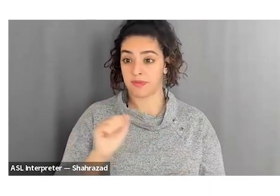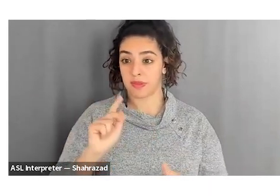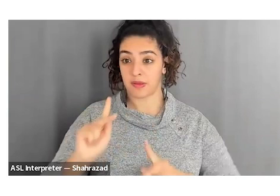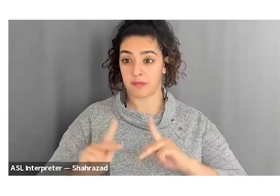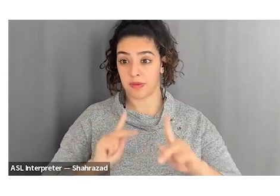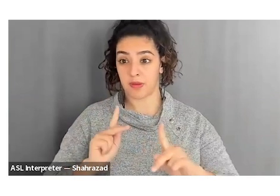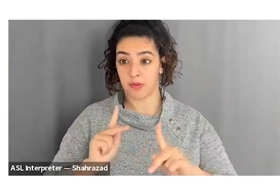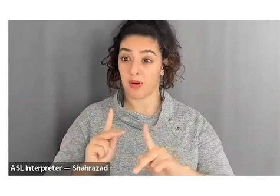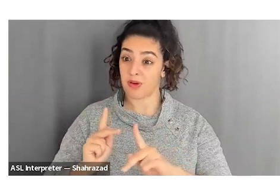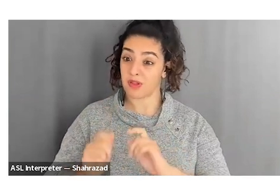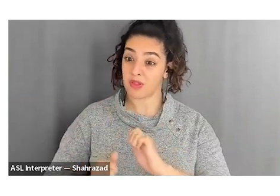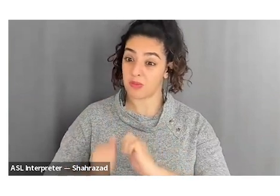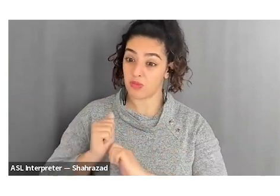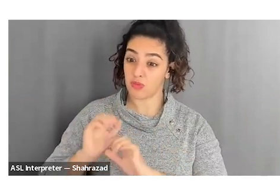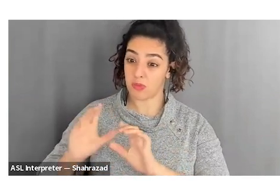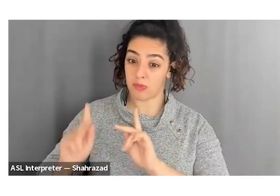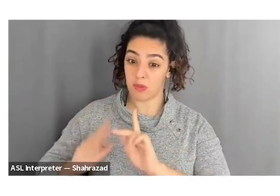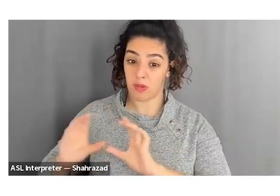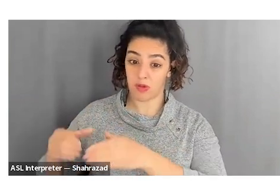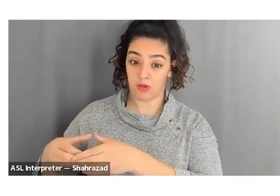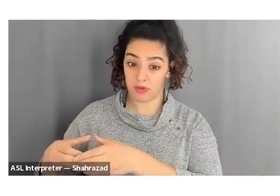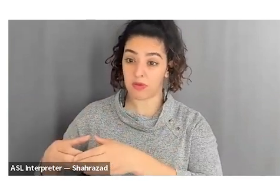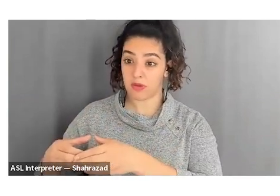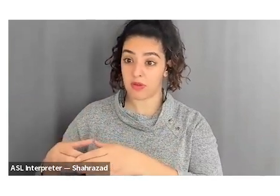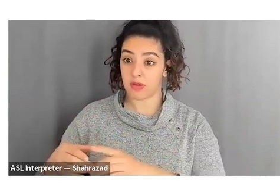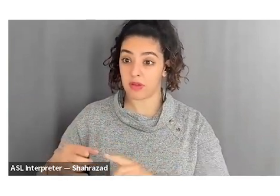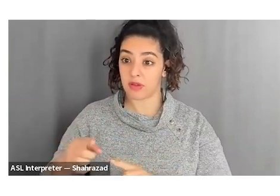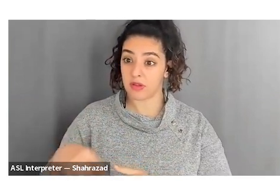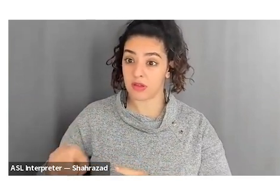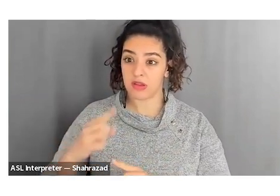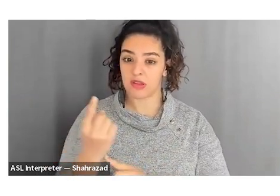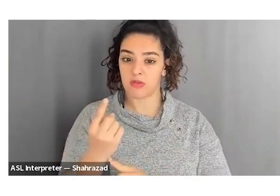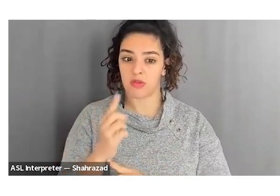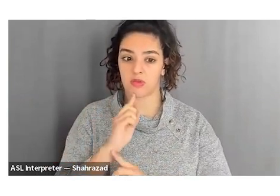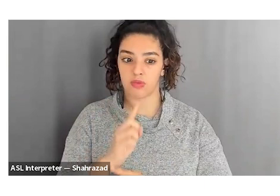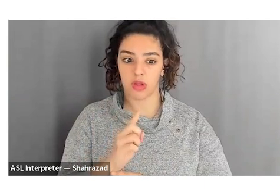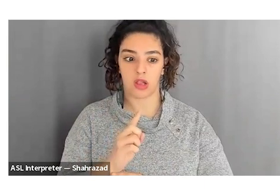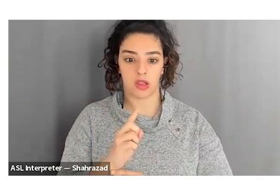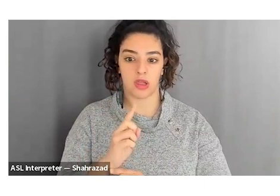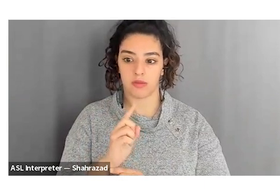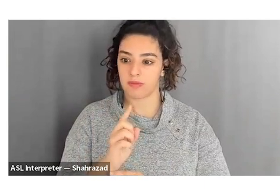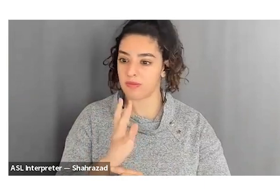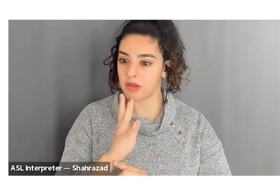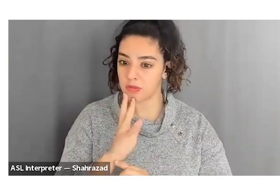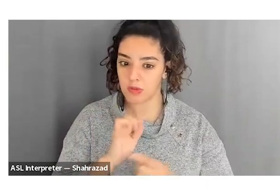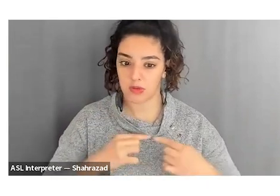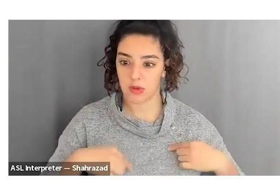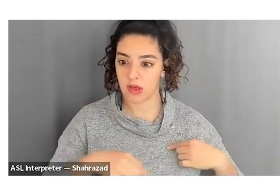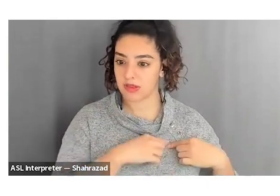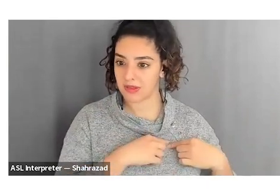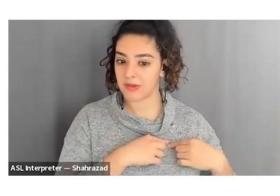and disabled queer folks. And so it was something that really, really speaks to my soul. Next slide,